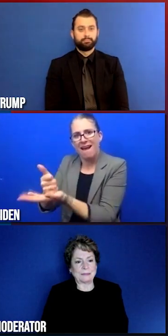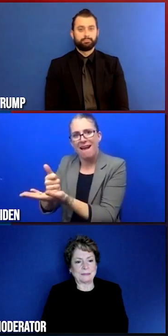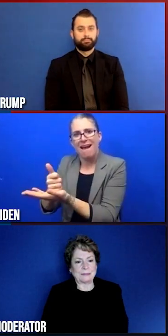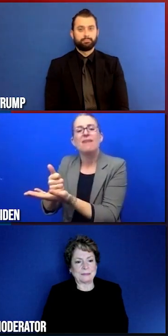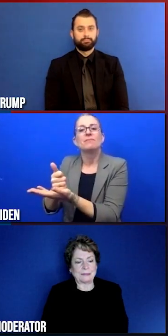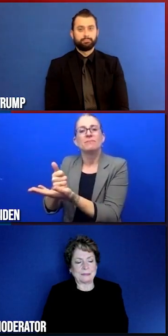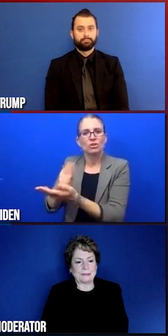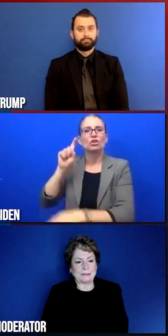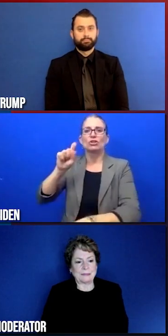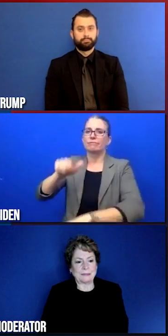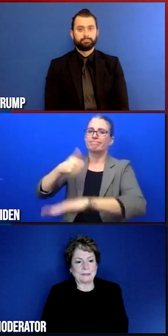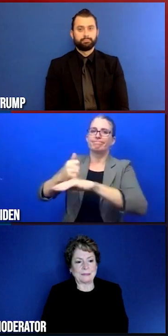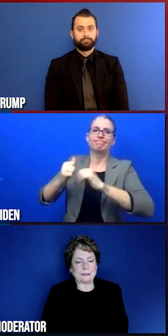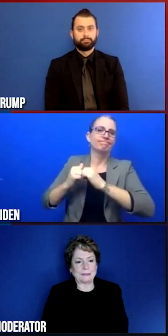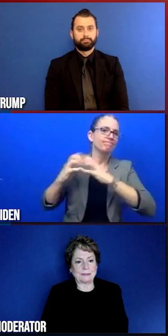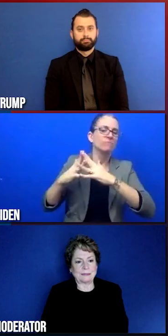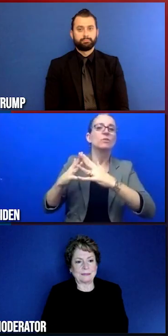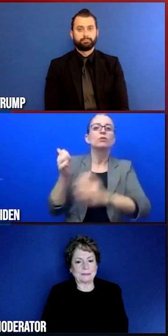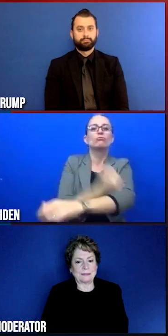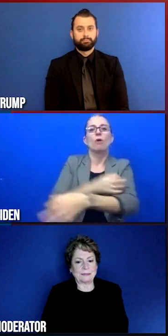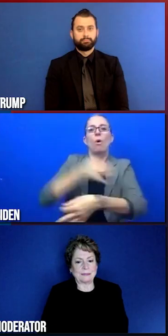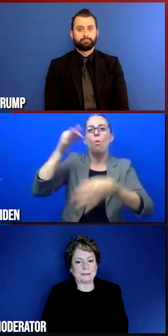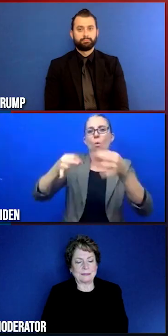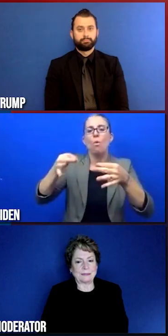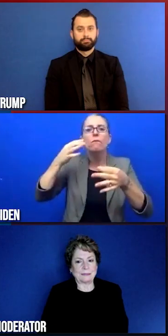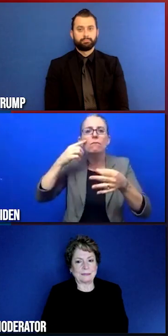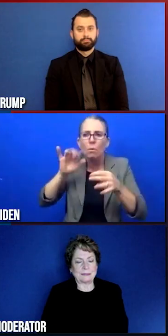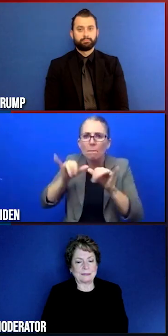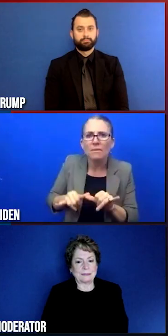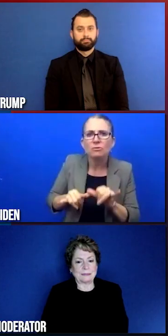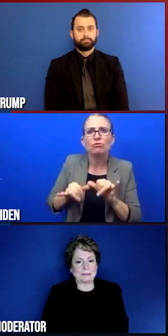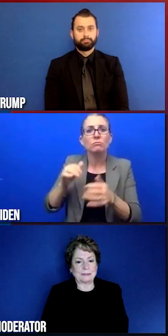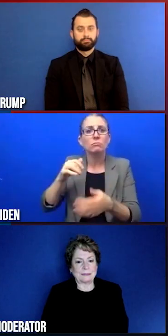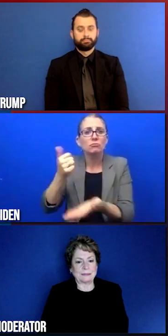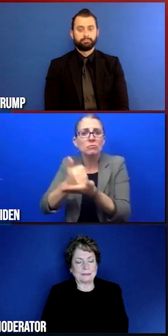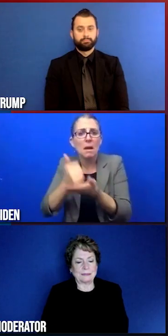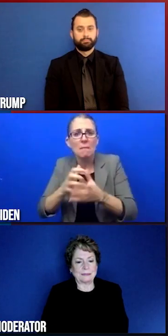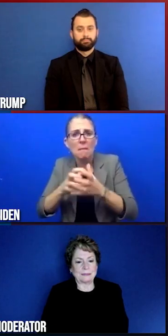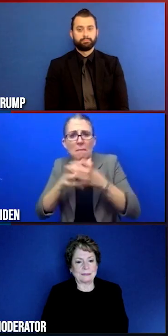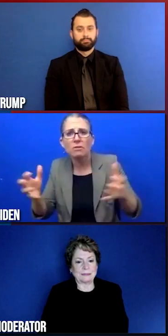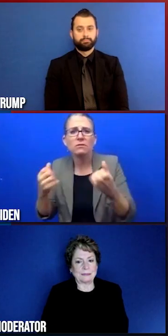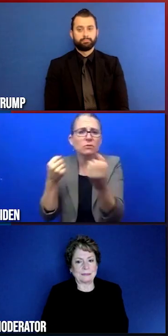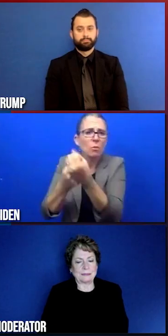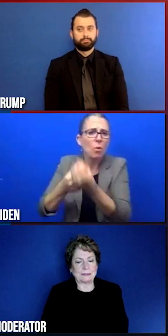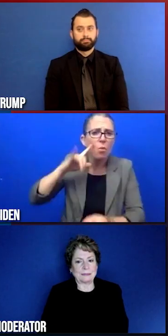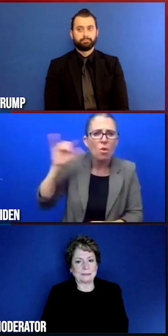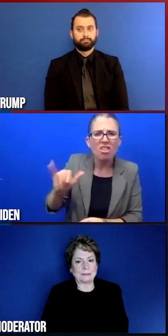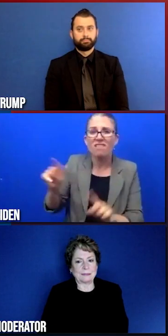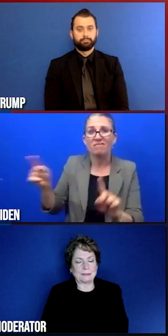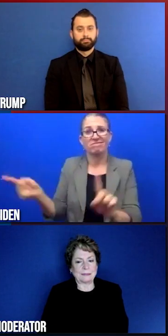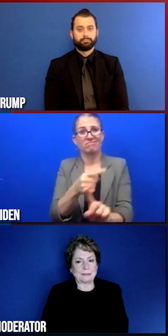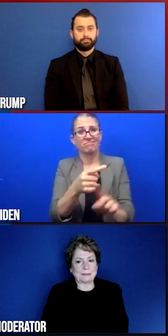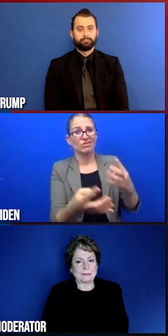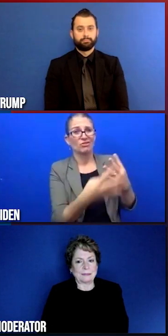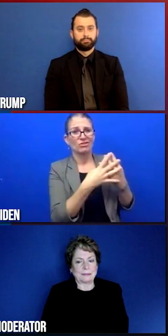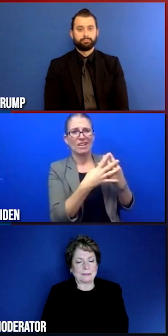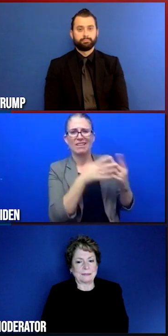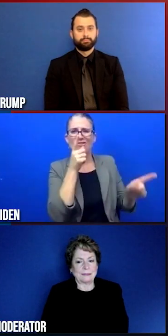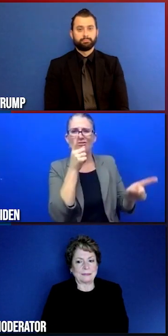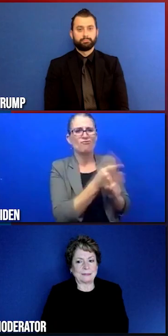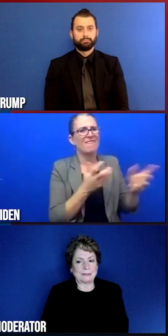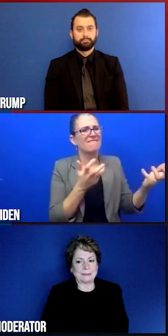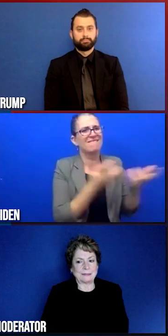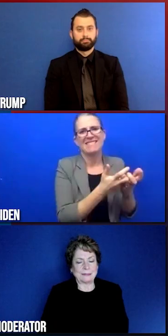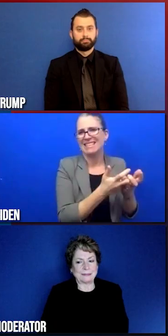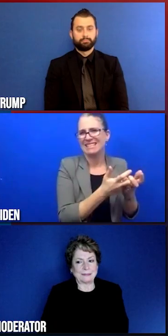not be going to jail for a drug or an alcohol problem. They should be going into treatment. That's what